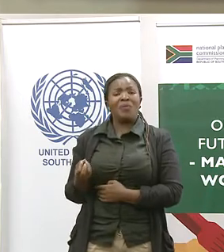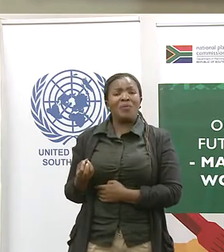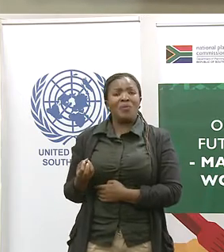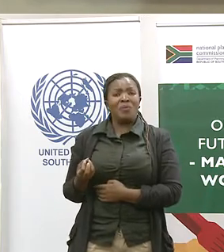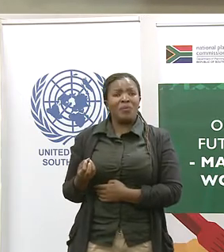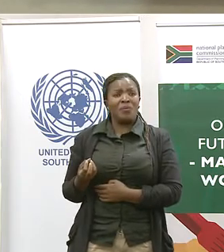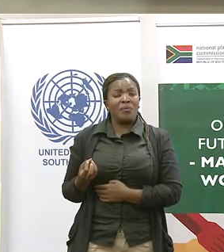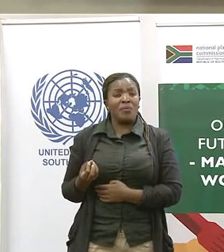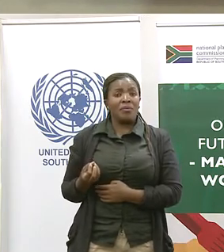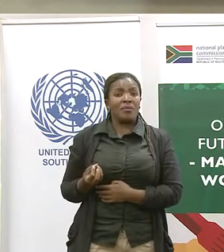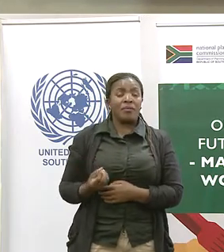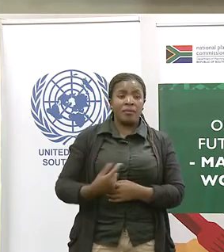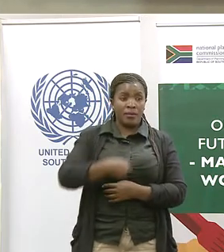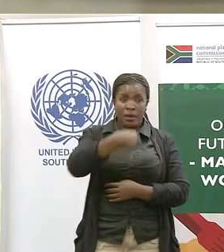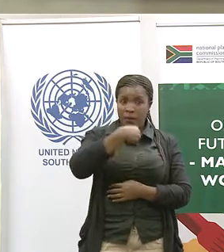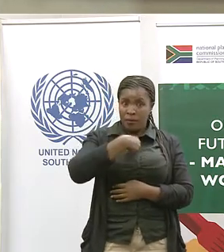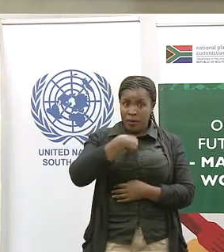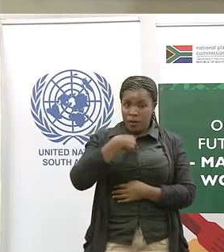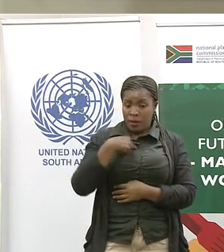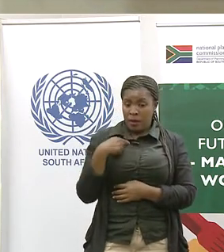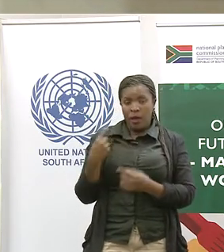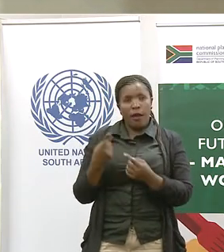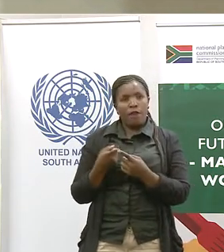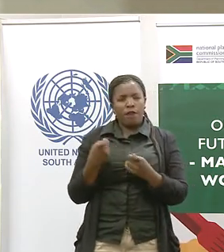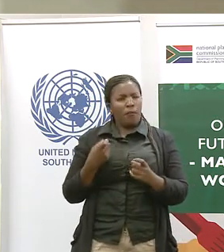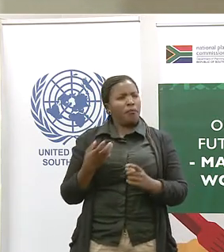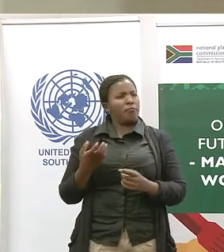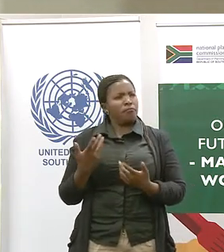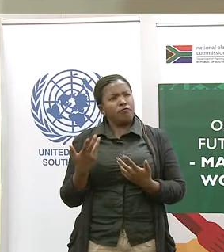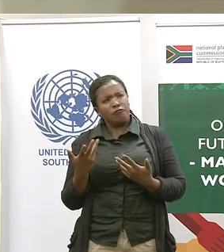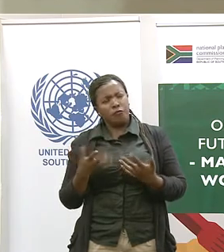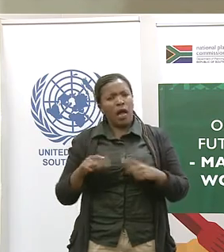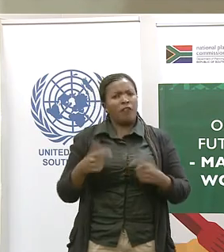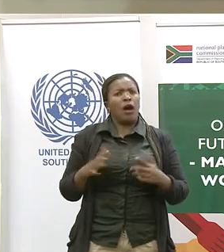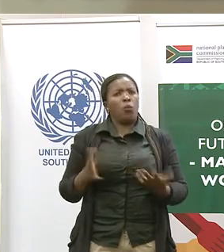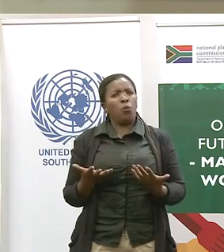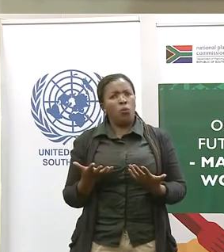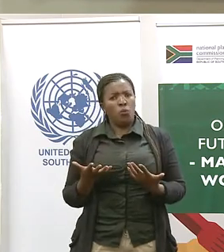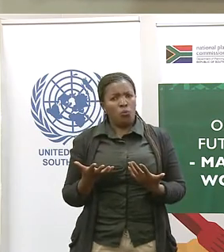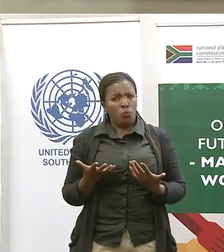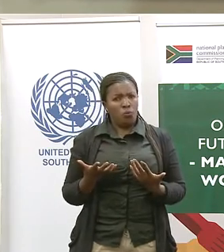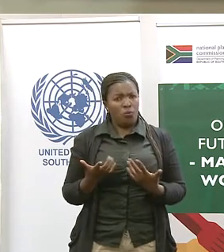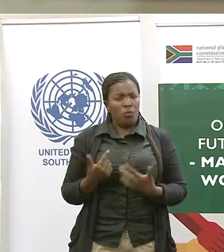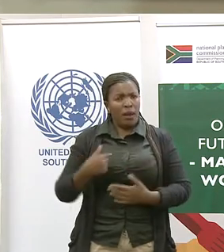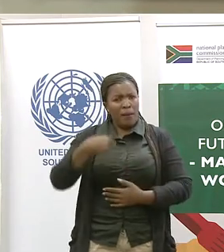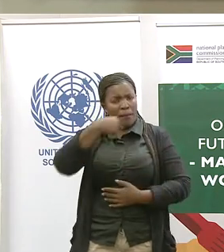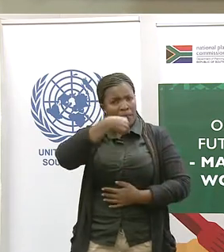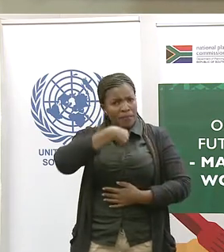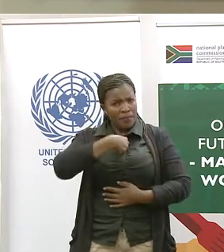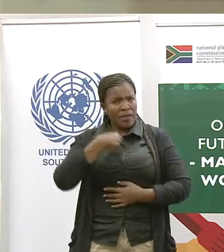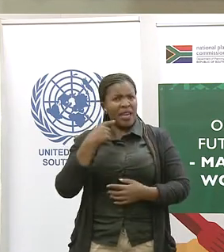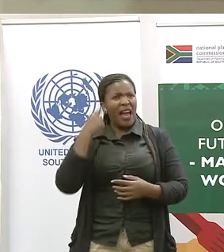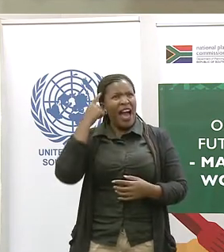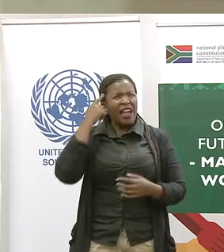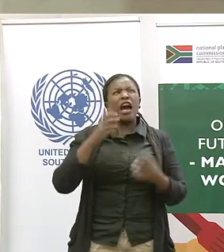And I come from an environment where, and I'll give you an example of why I feel very disillusioned in relation to theory